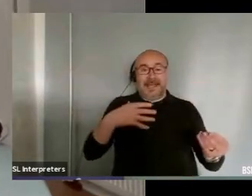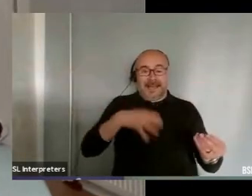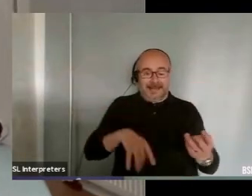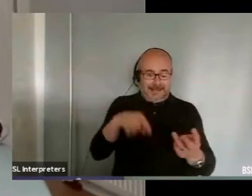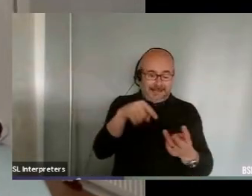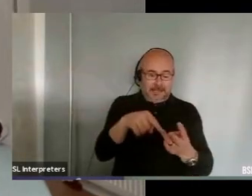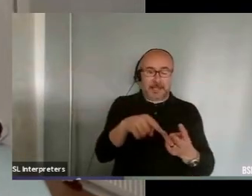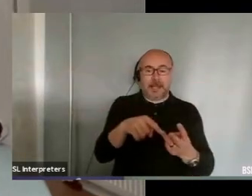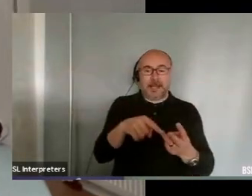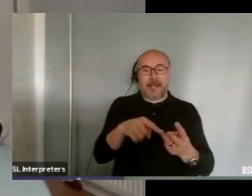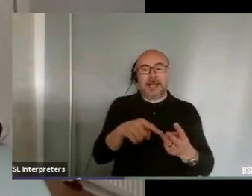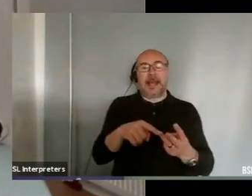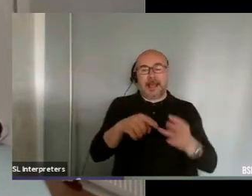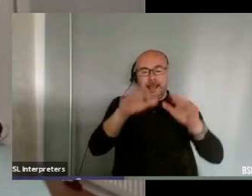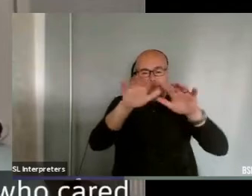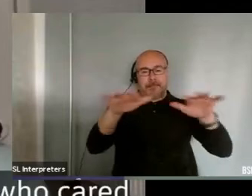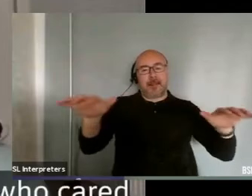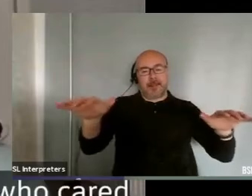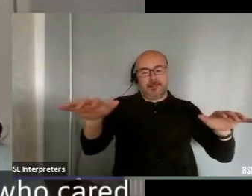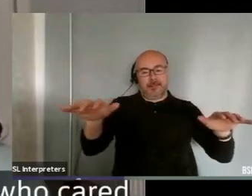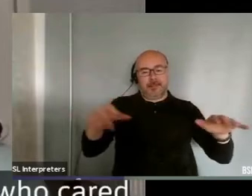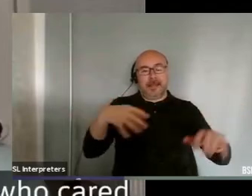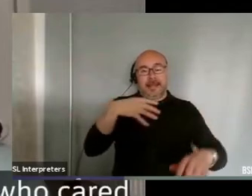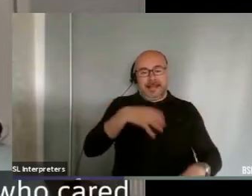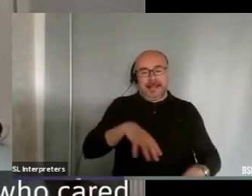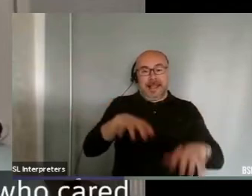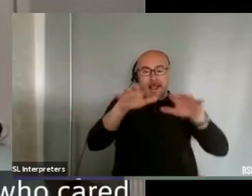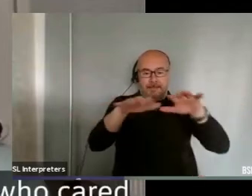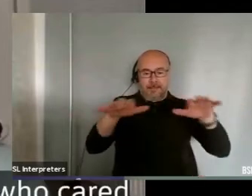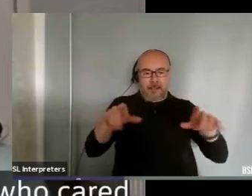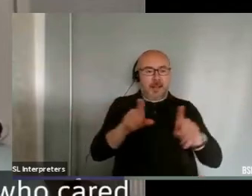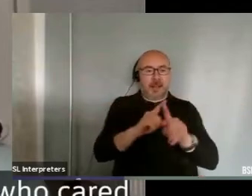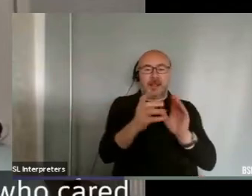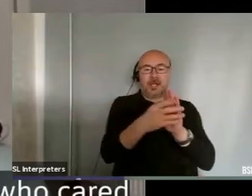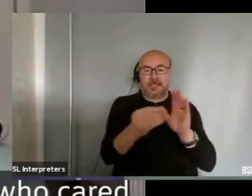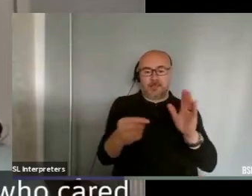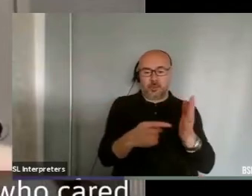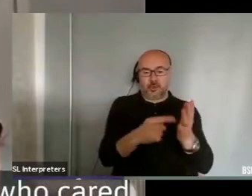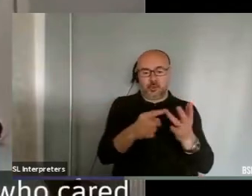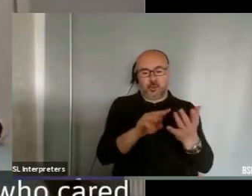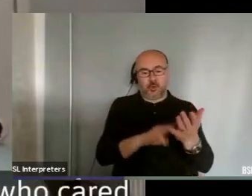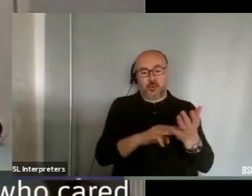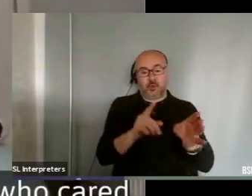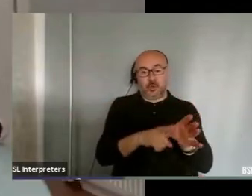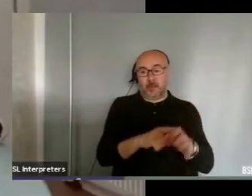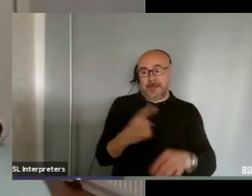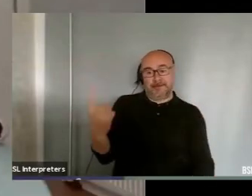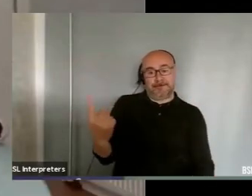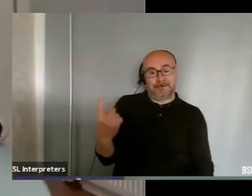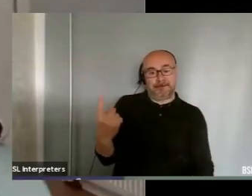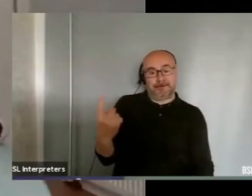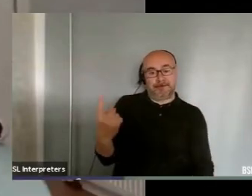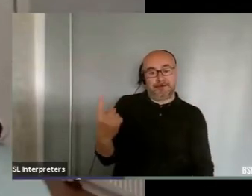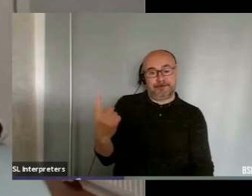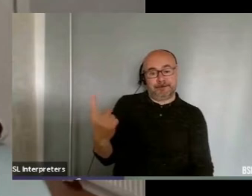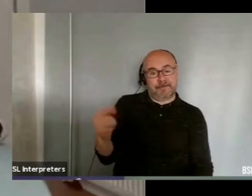the story of his experience. In his case, him and his mum's experience, and those who cared and looked after